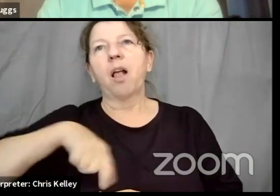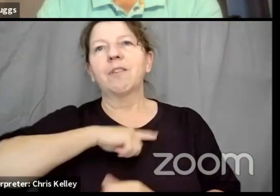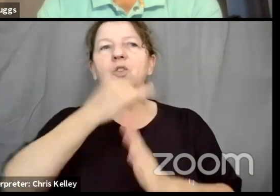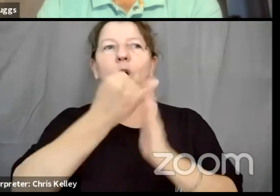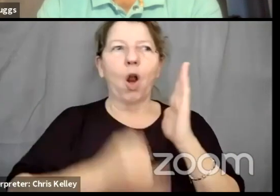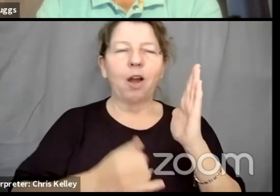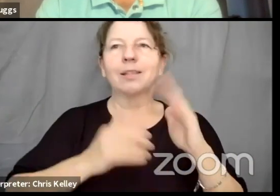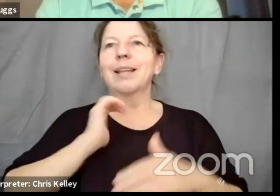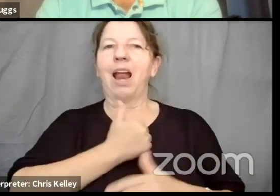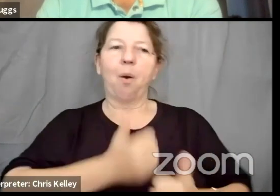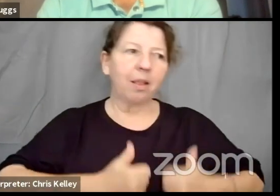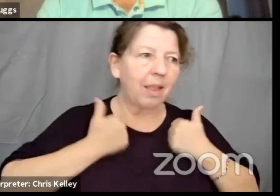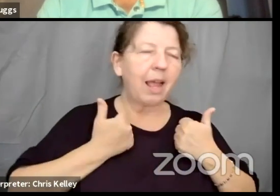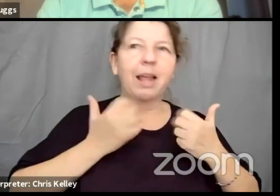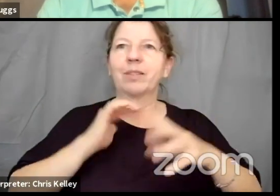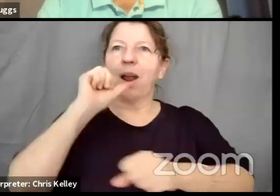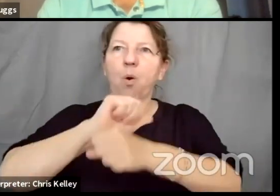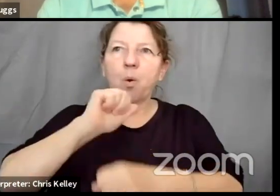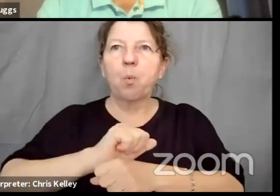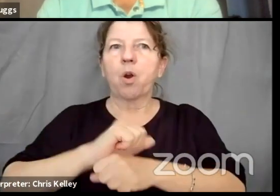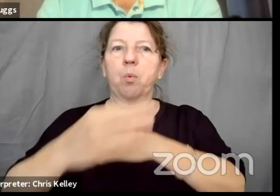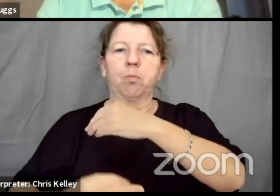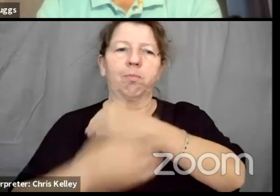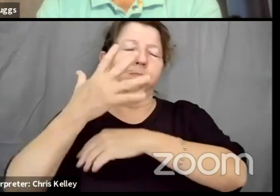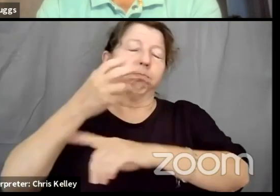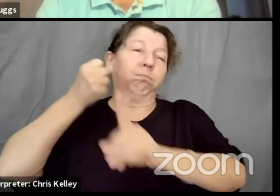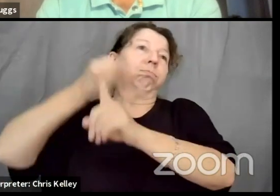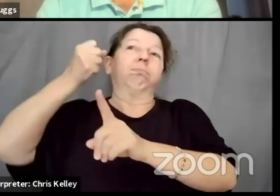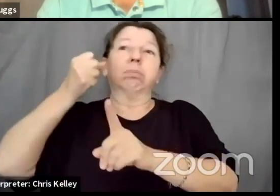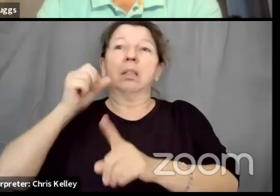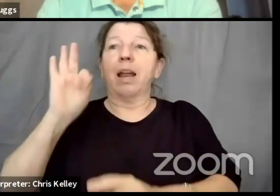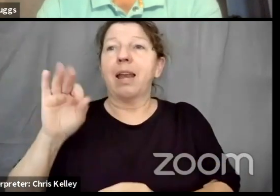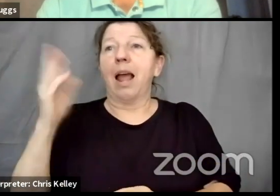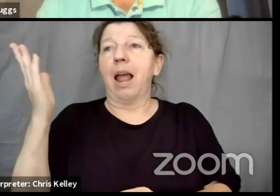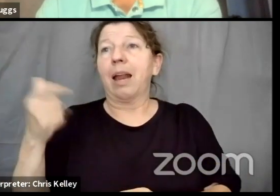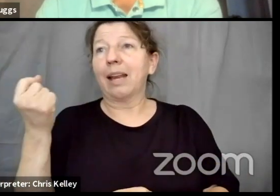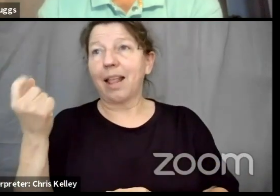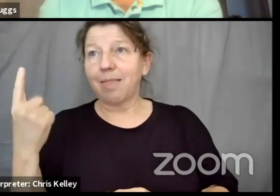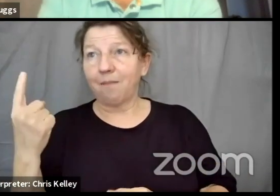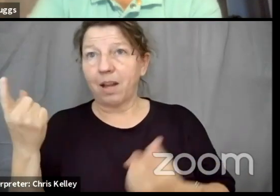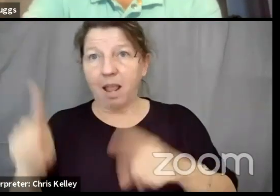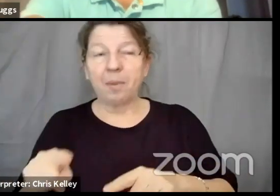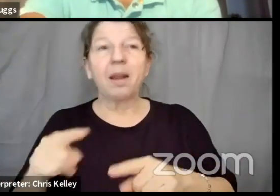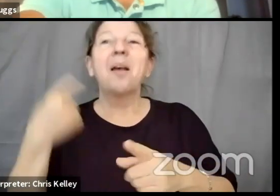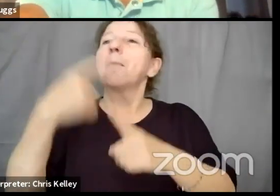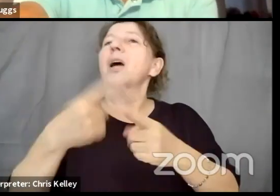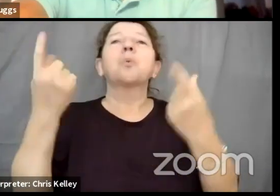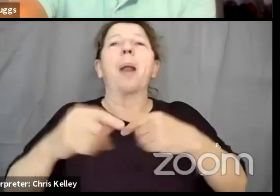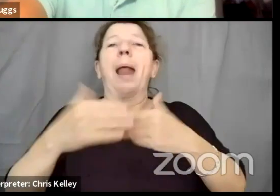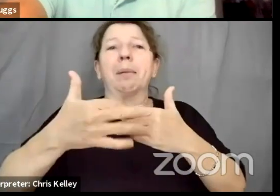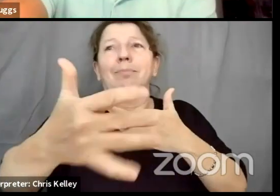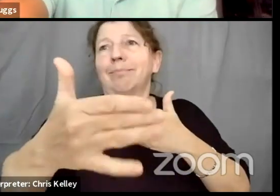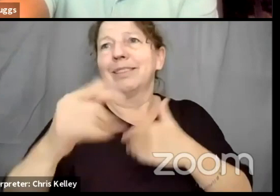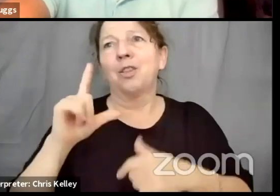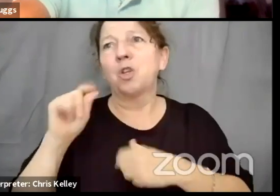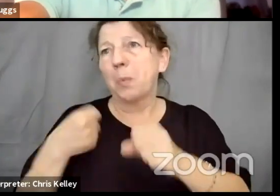lives and work were profoundly impacted by the tragedy of 9/11 and its aftermath in the last 20